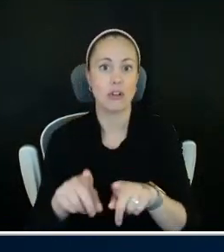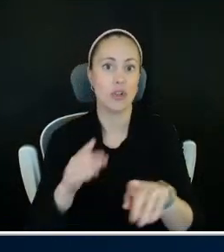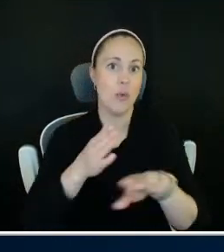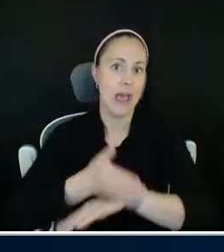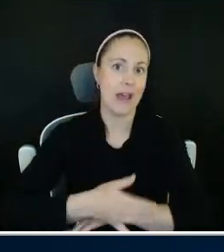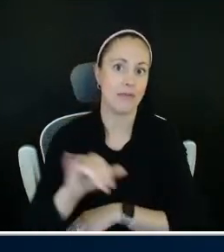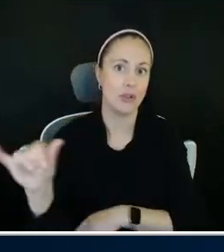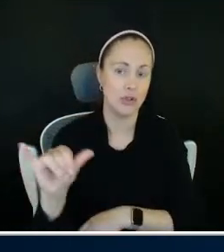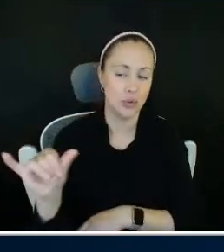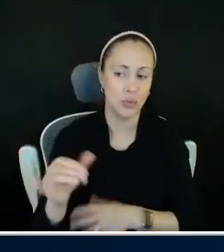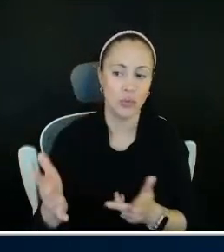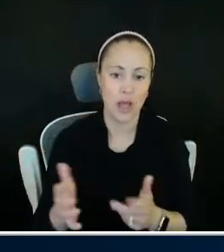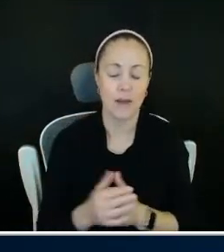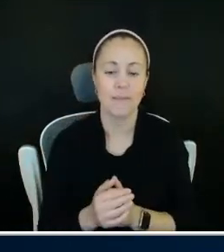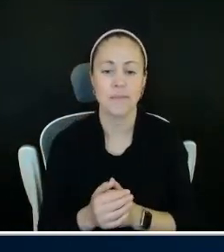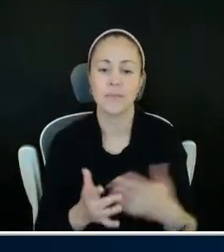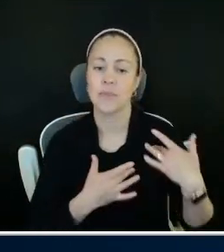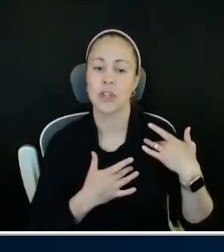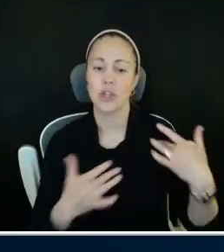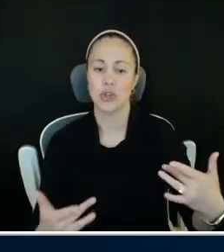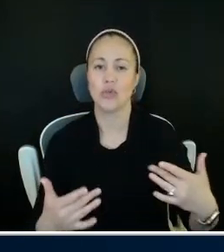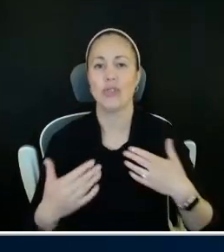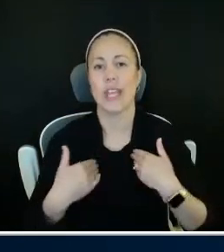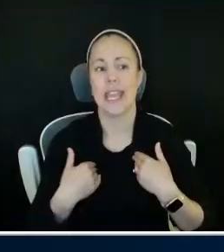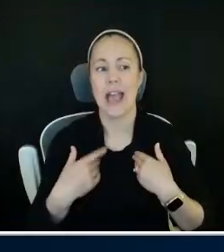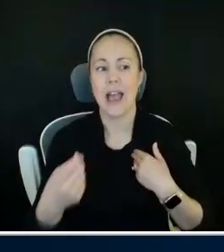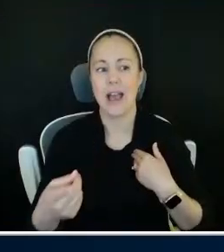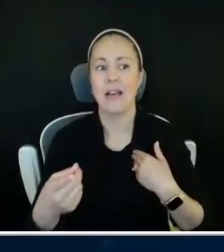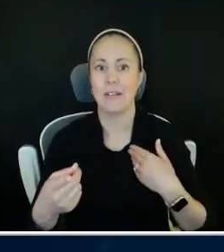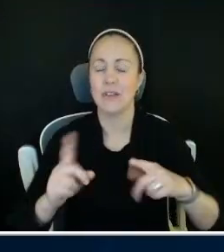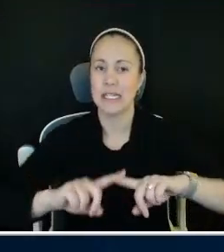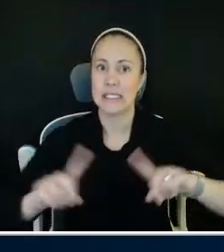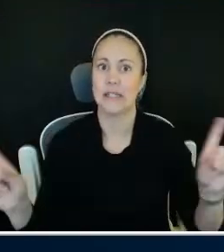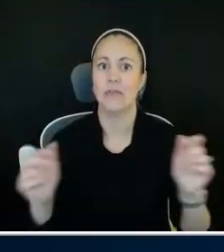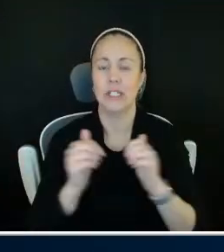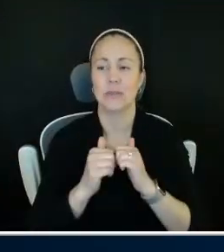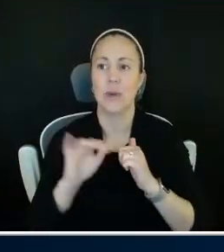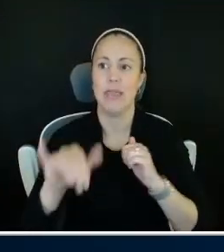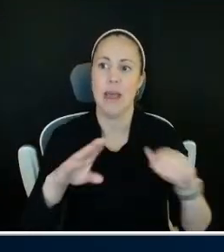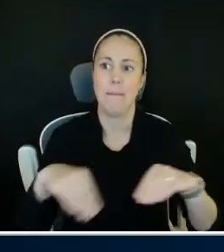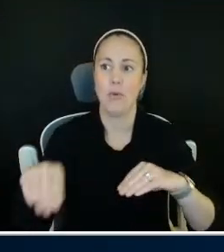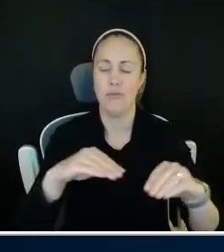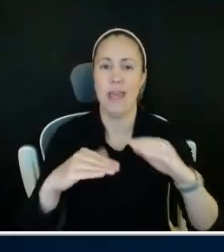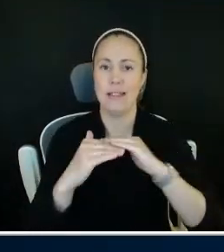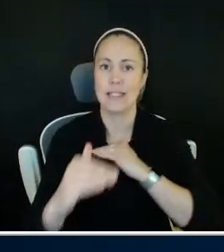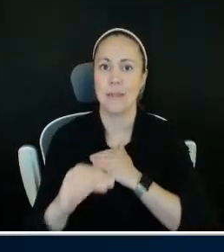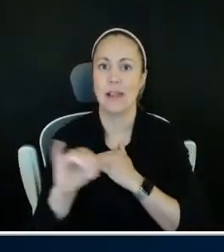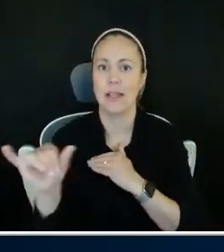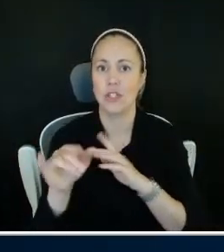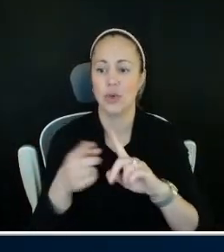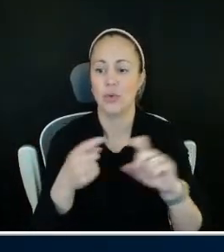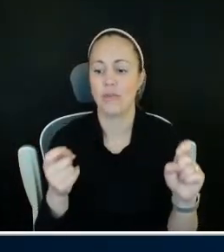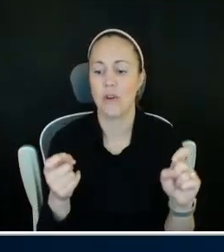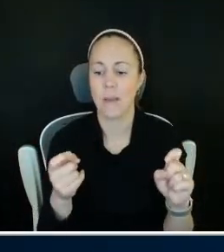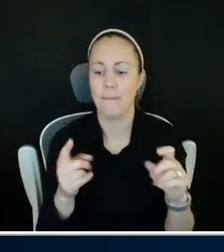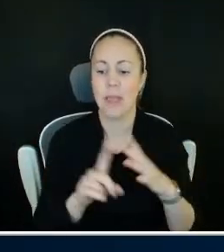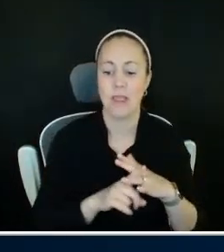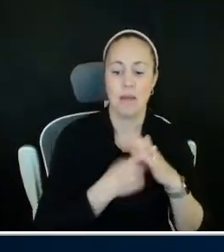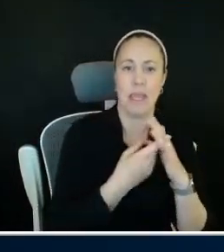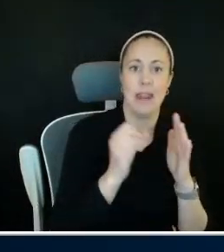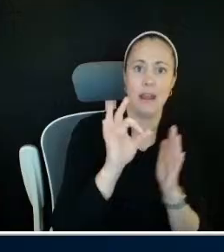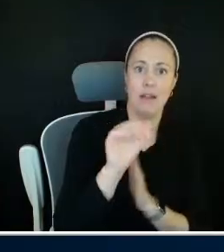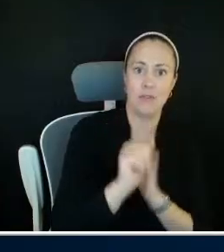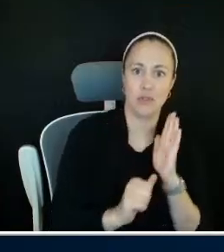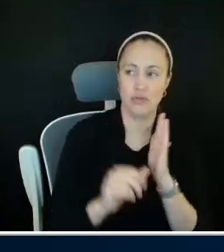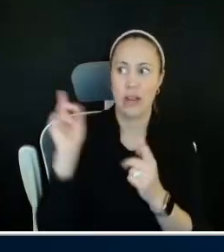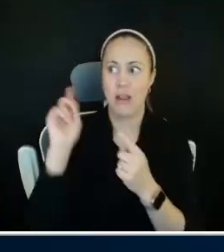procedure. And usually there's a marked difference in stability from the beginning of the surgery to the